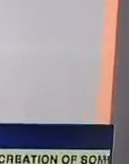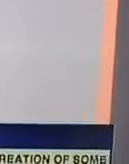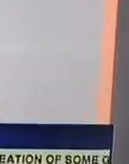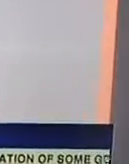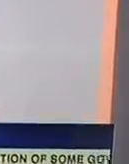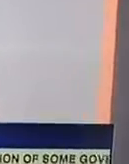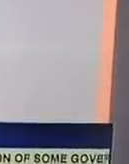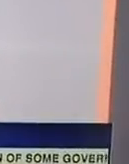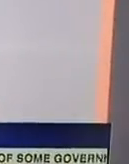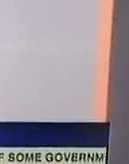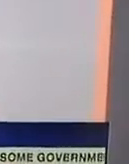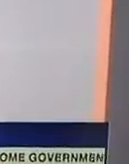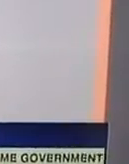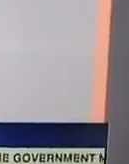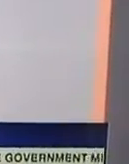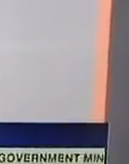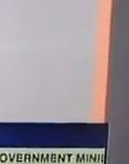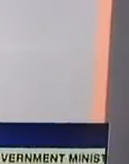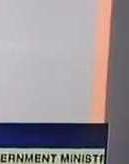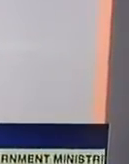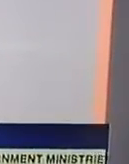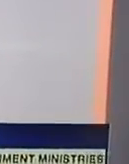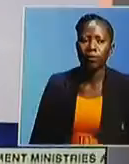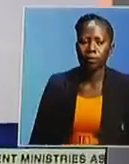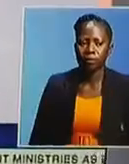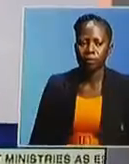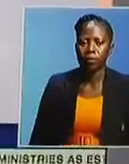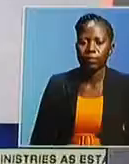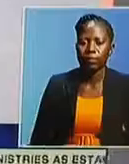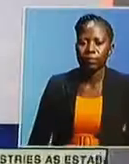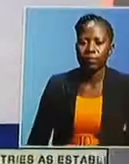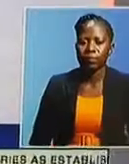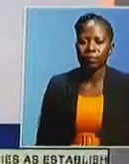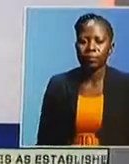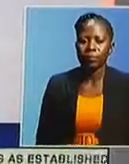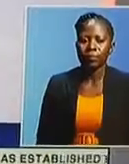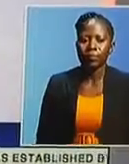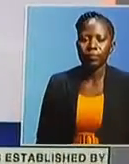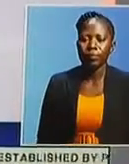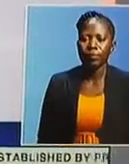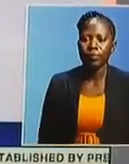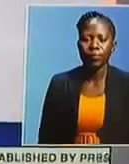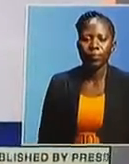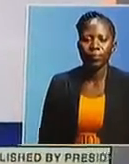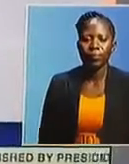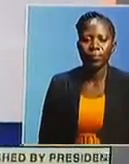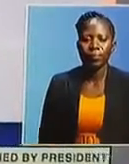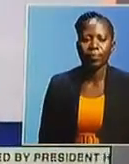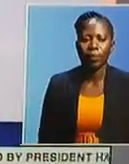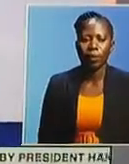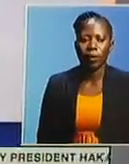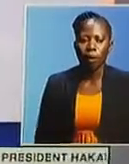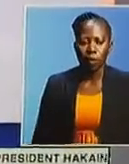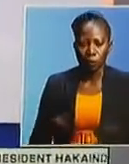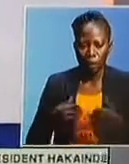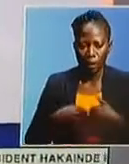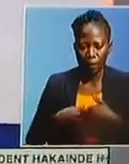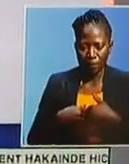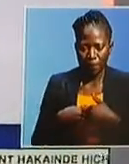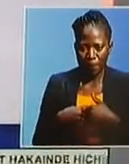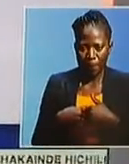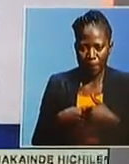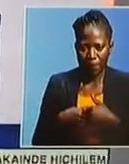so, what that means is that there should be a monitoring mechanism. I've been proposing that